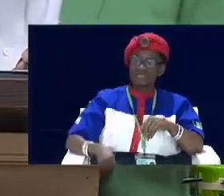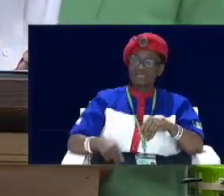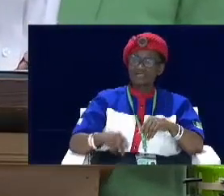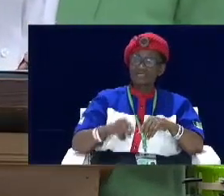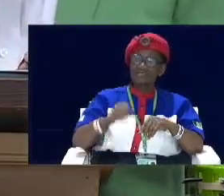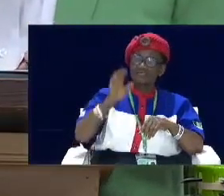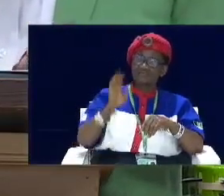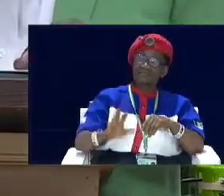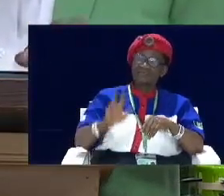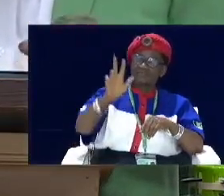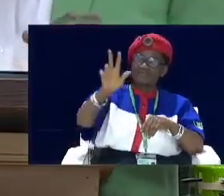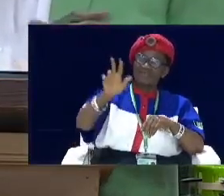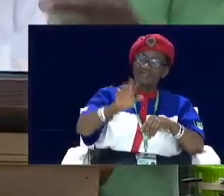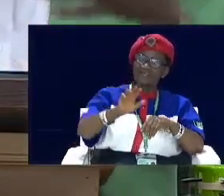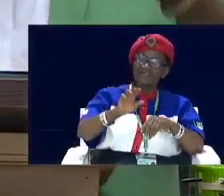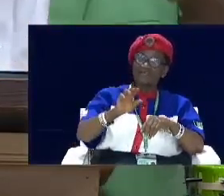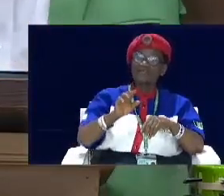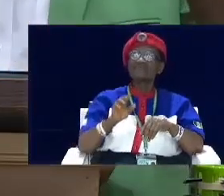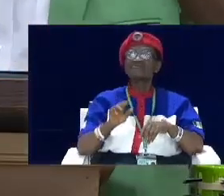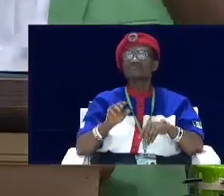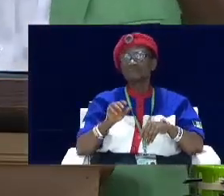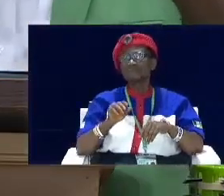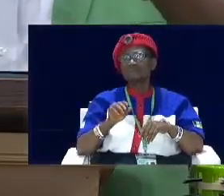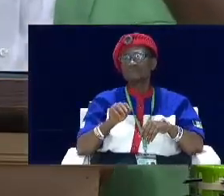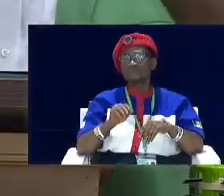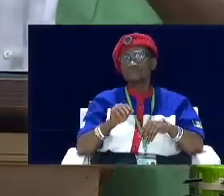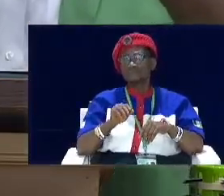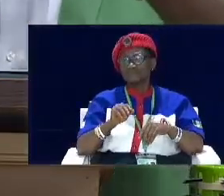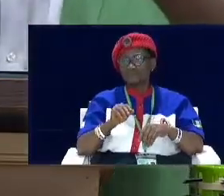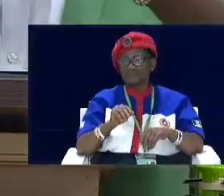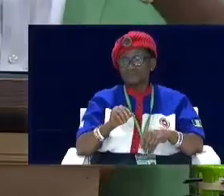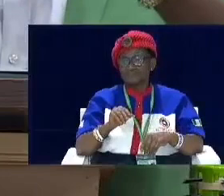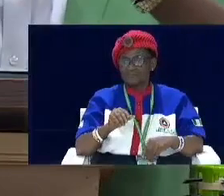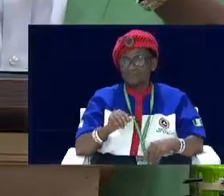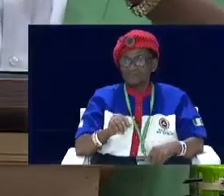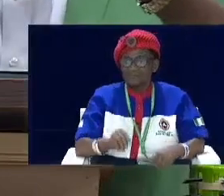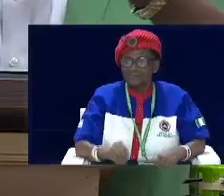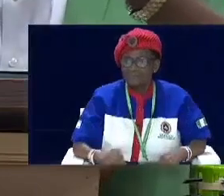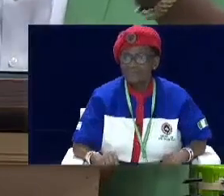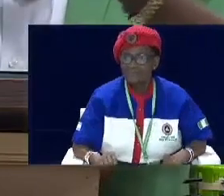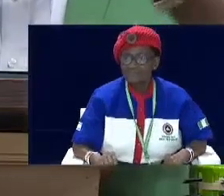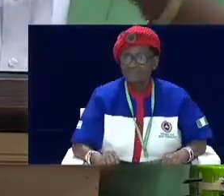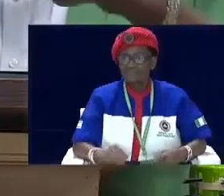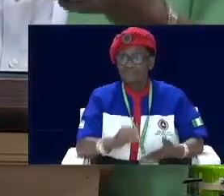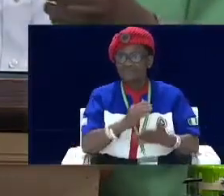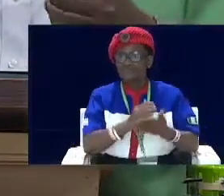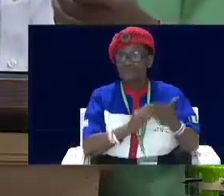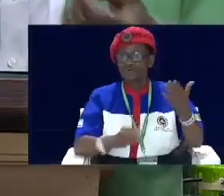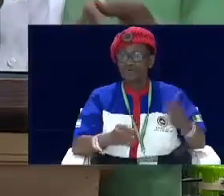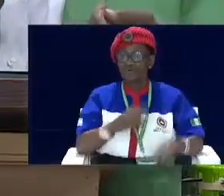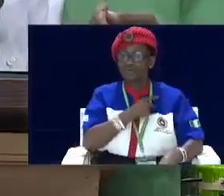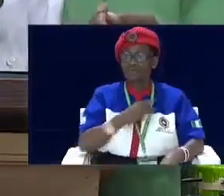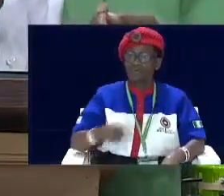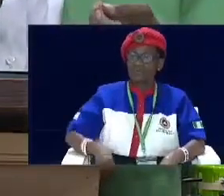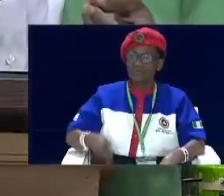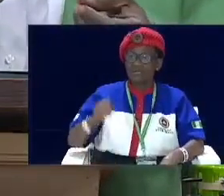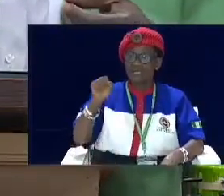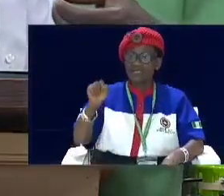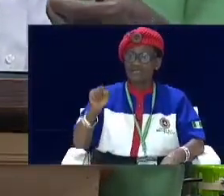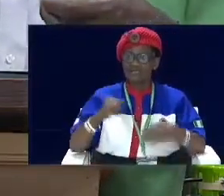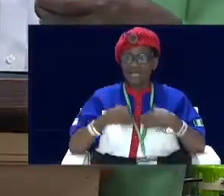20. Ewo ba keji ori keta ese ikesan di ese ogun. Some kings have problems. Awon oba kan o ni